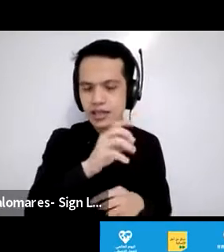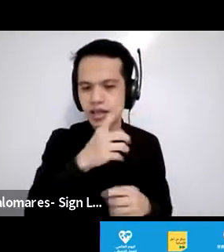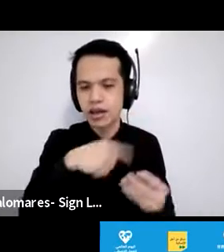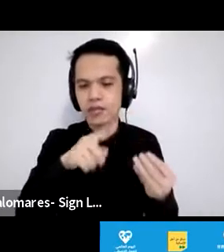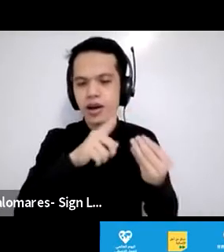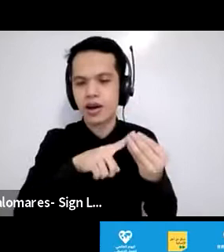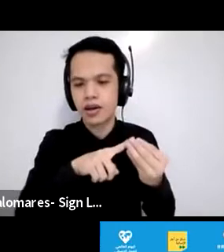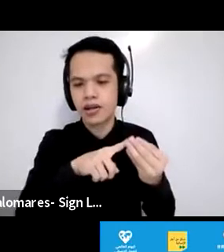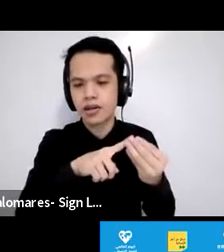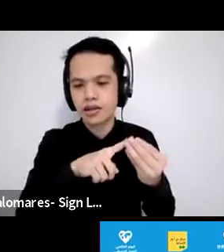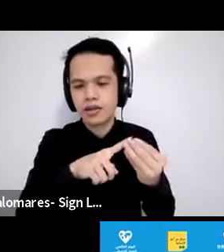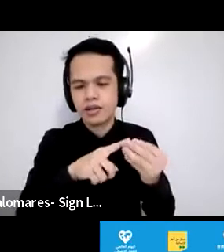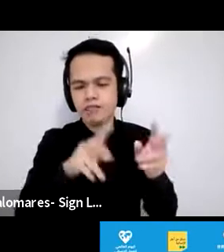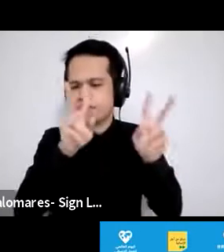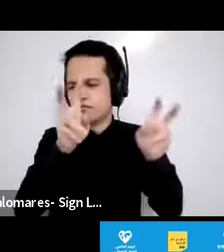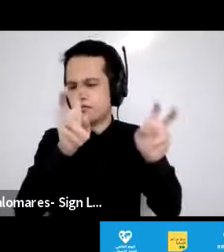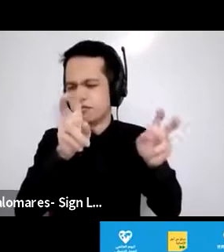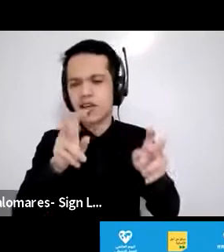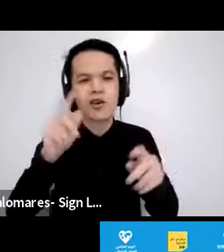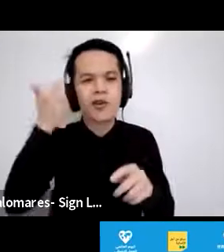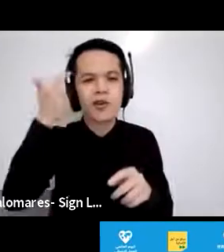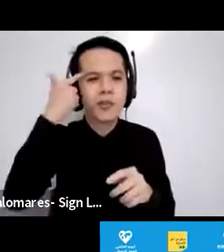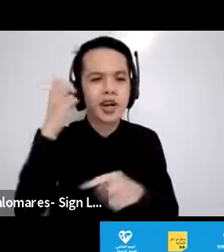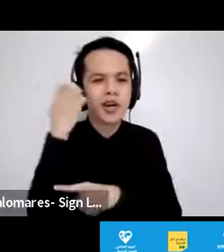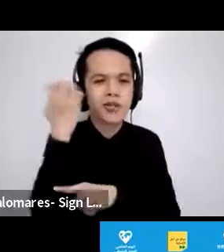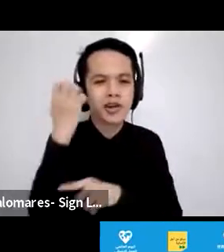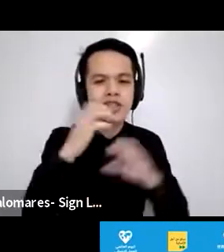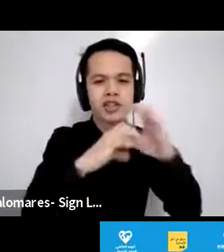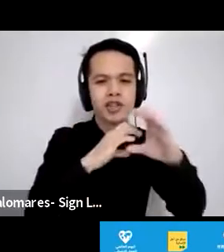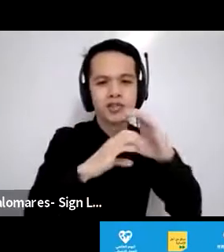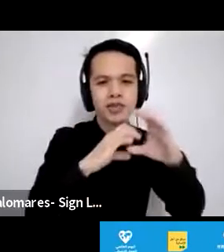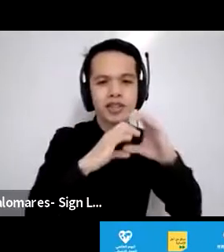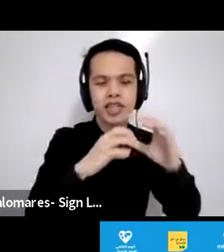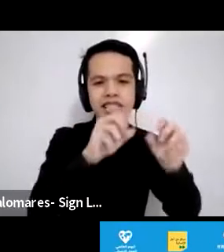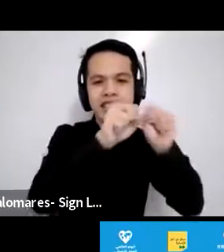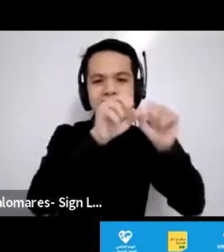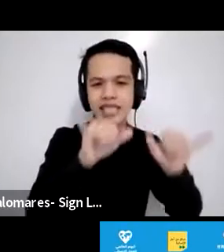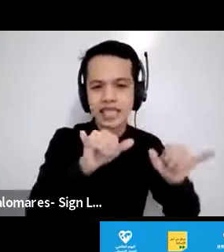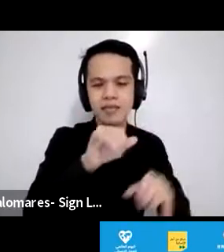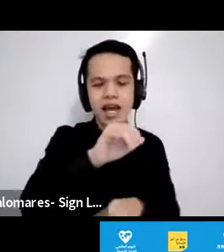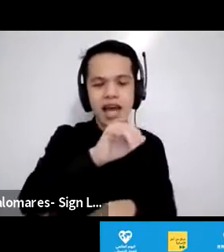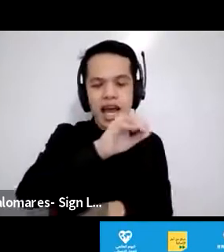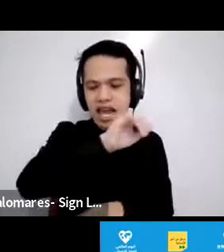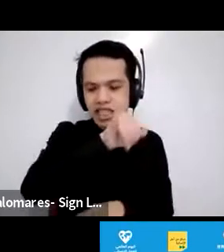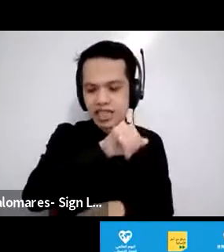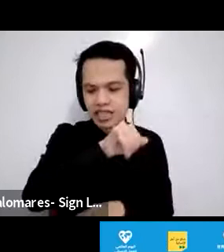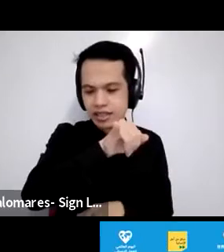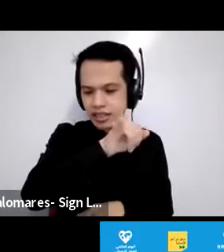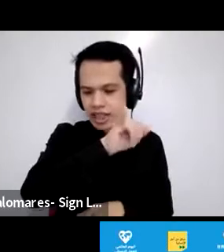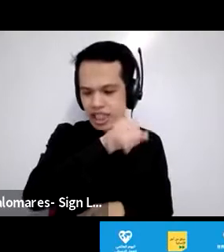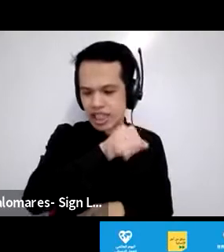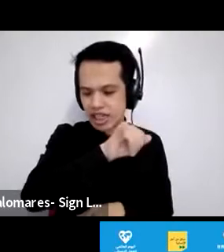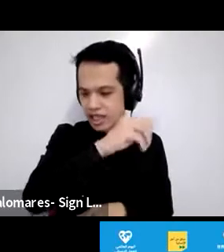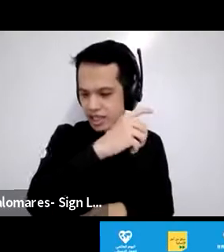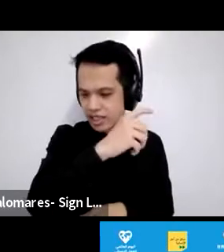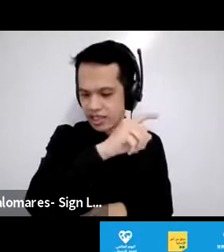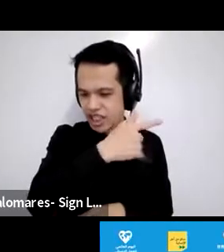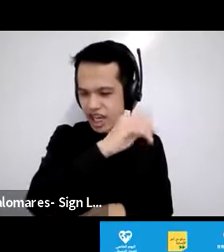of what we call now the Government Emergency Communications System, or GECS. So it's an existing